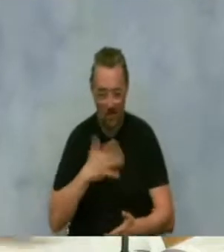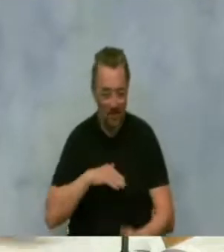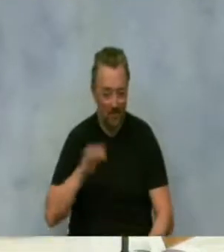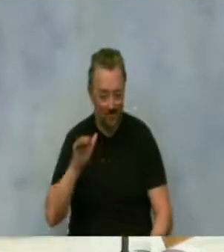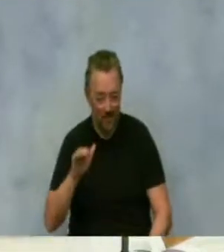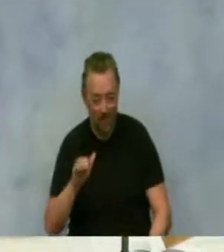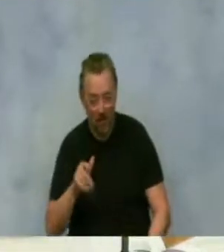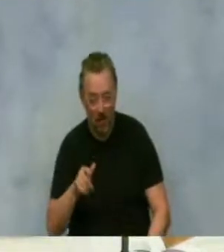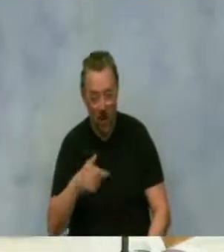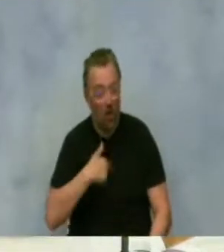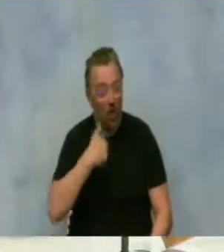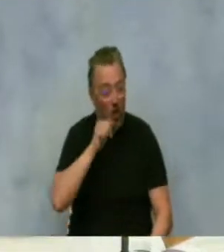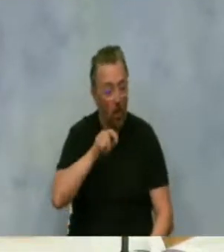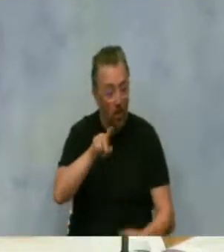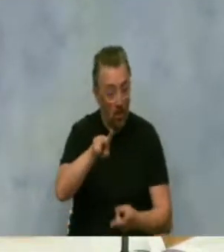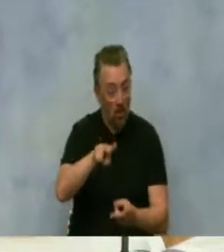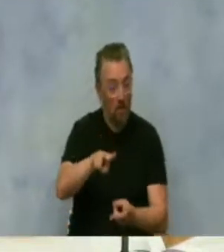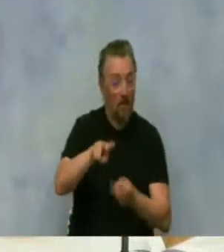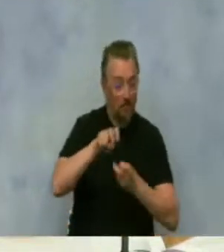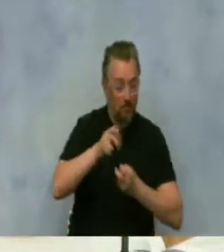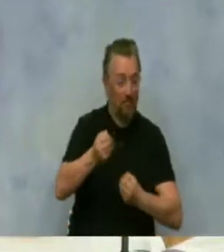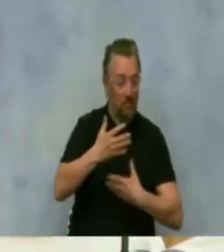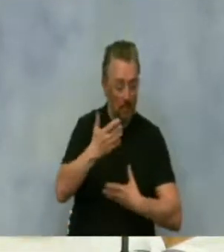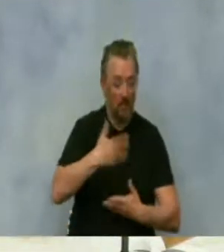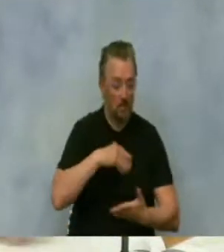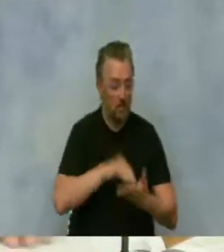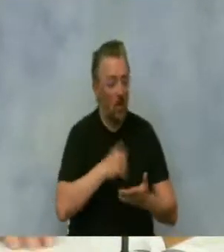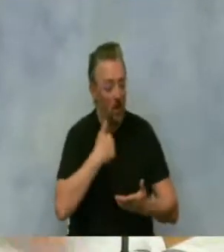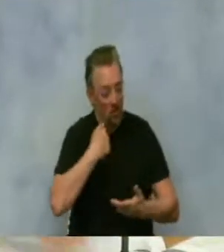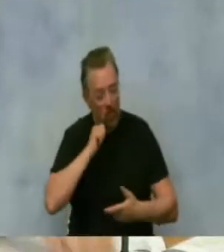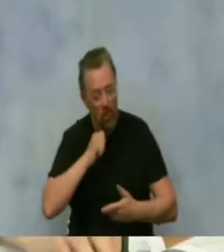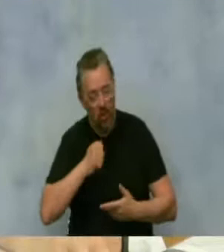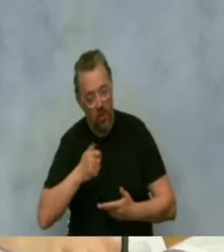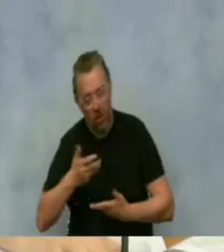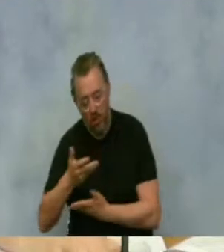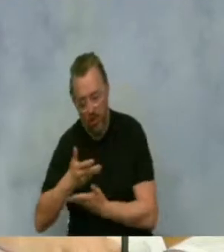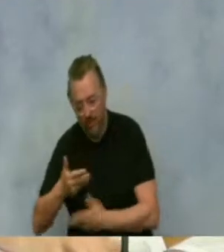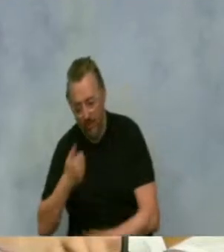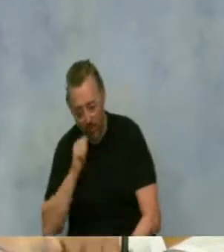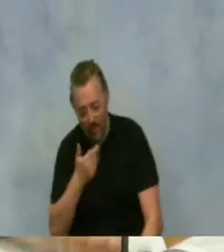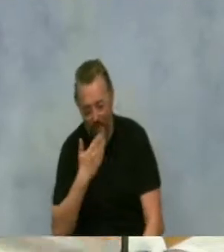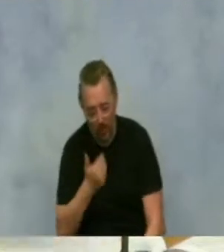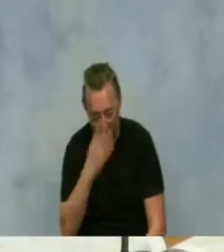it's something we'll pick up when we're looking at factoring. Thank you.